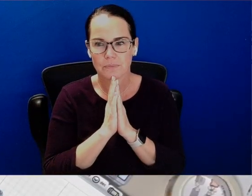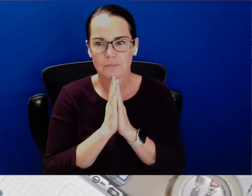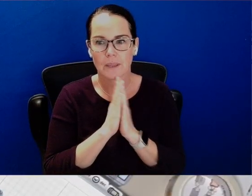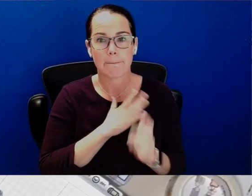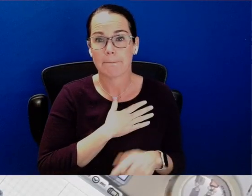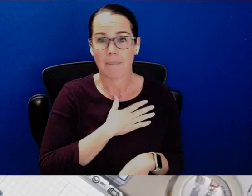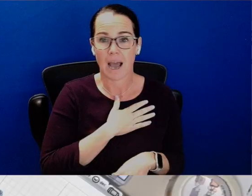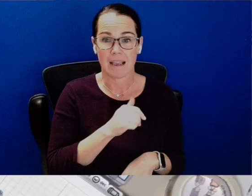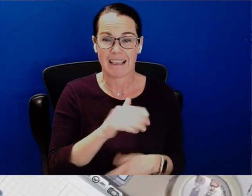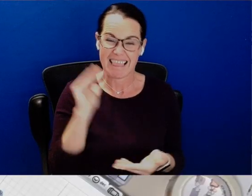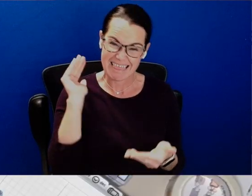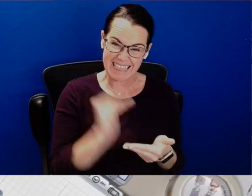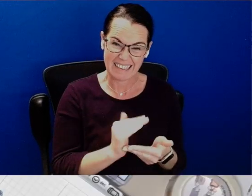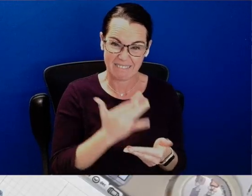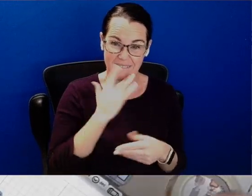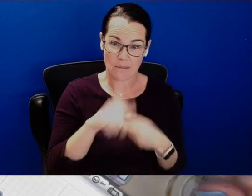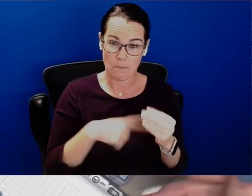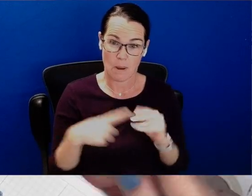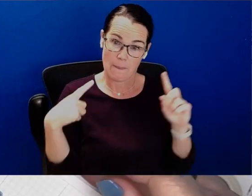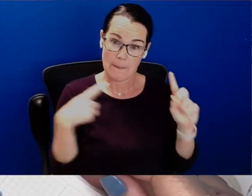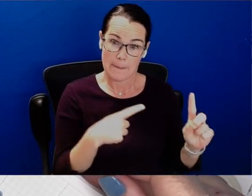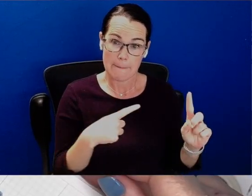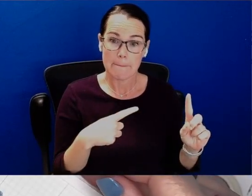My least favorite thing about him, though,